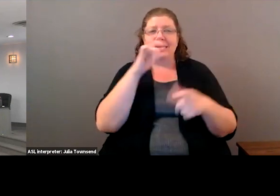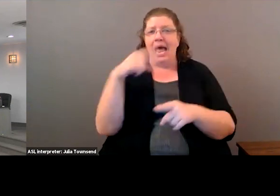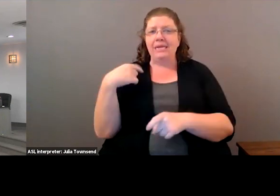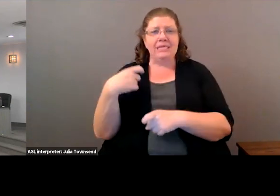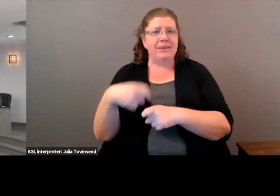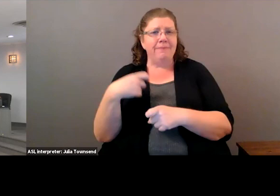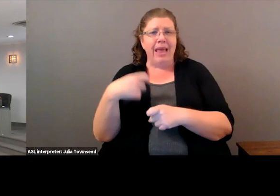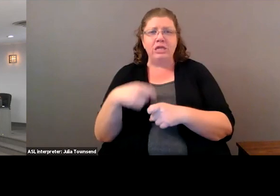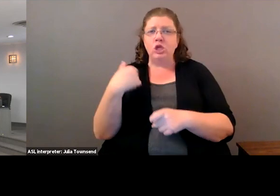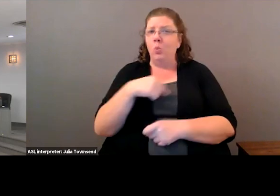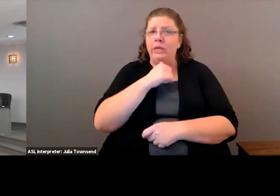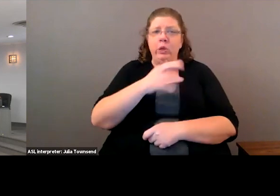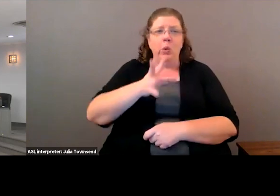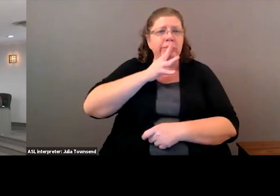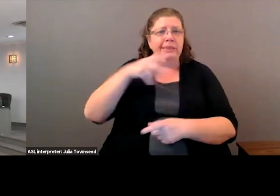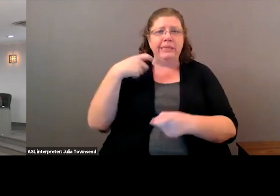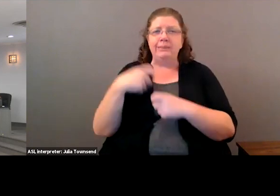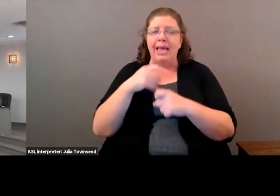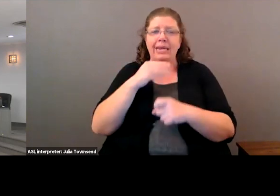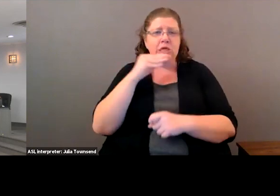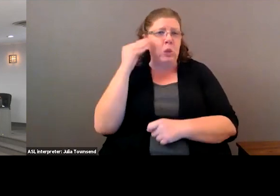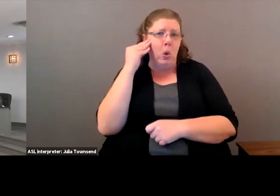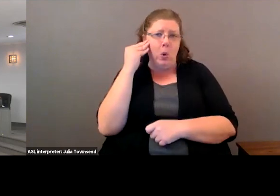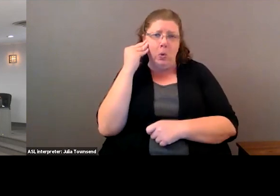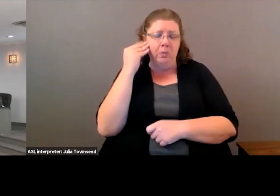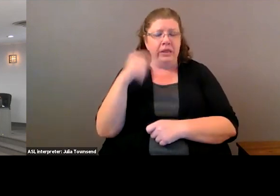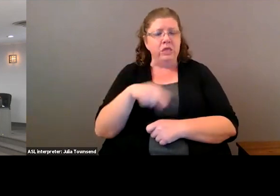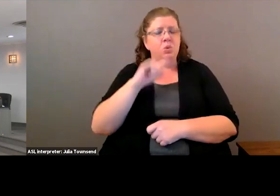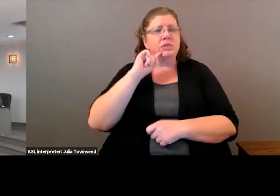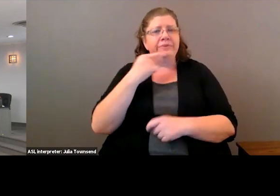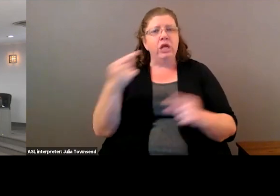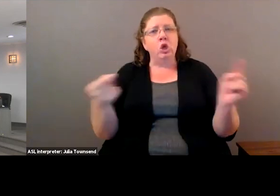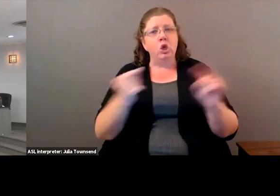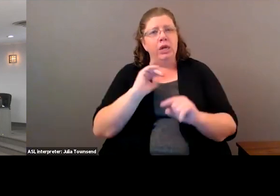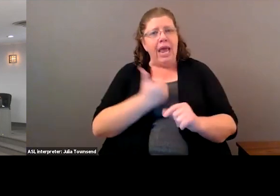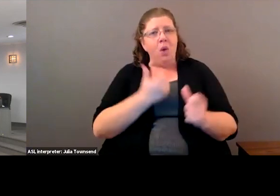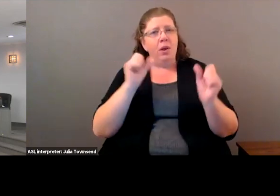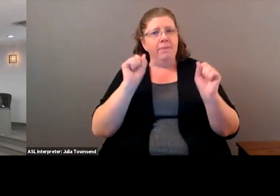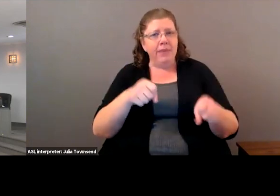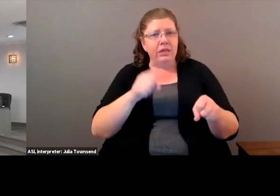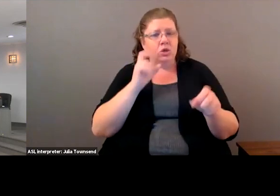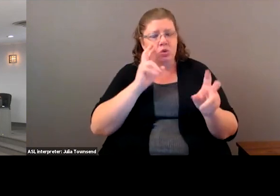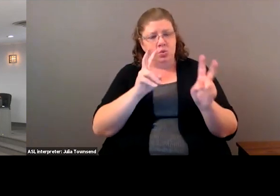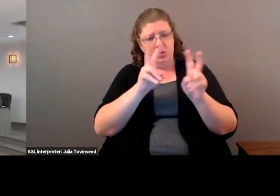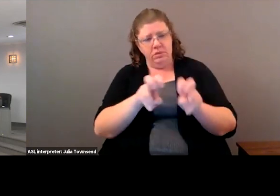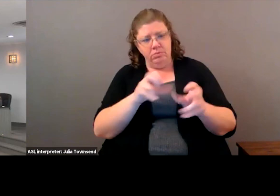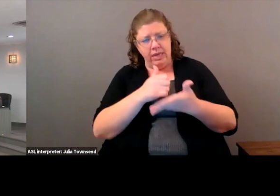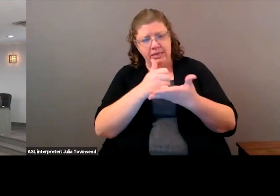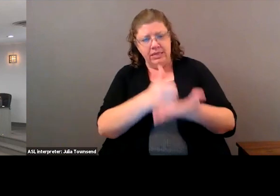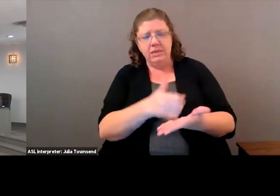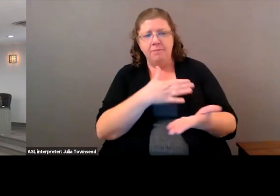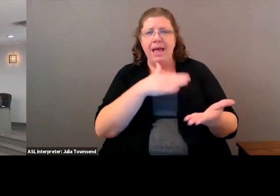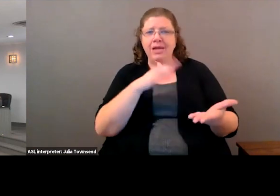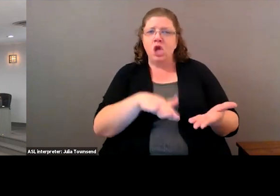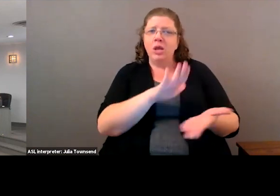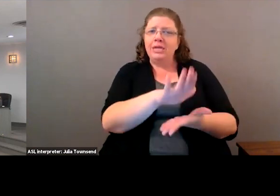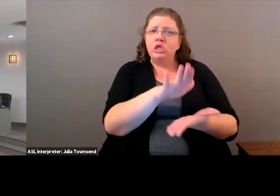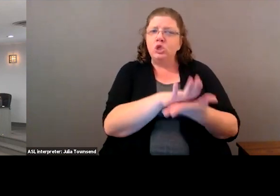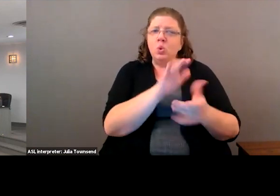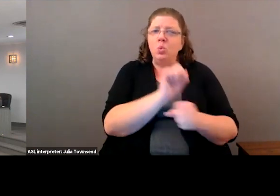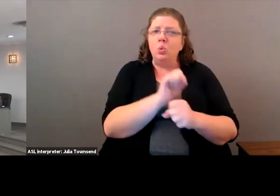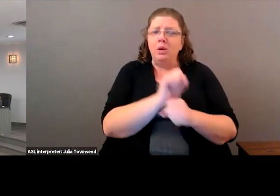We don't speak Spanish at home. This will severely hurt our ability to assist my child in schoolwork due to not